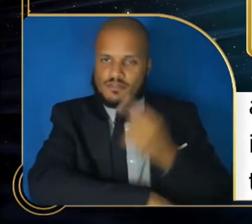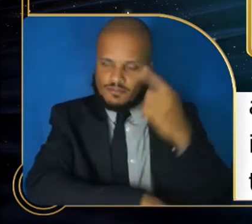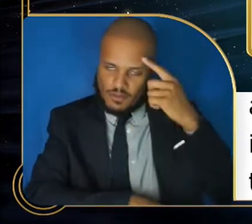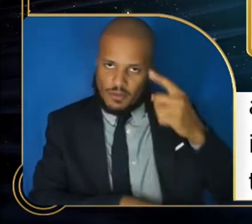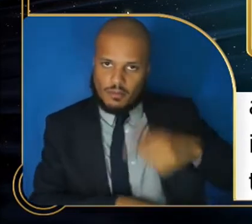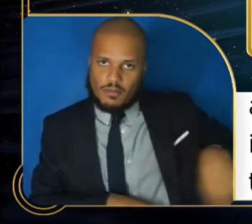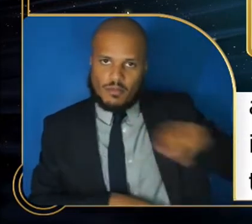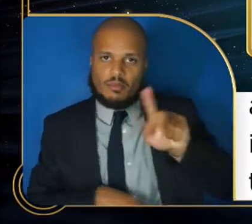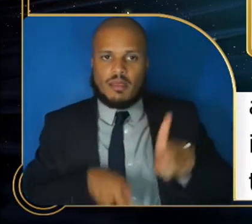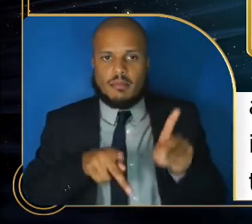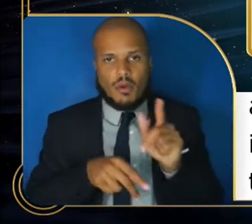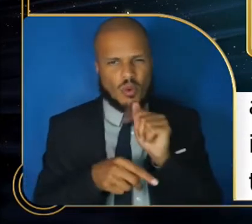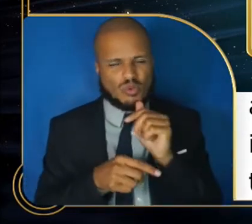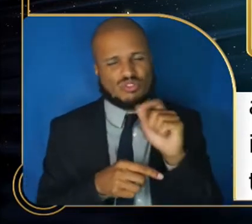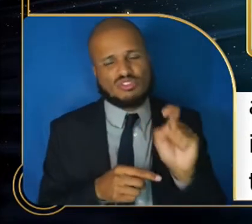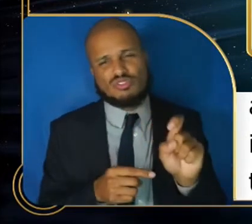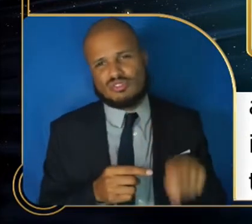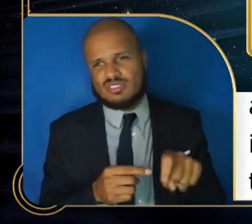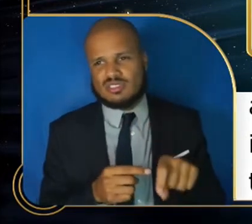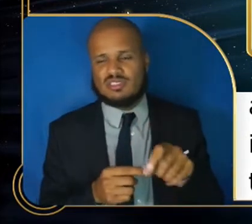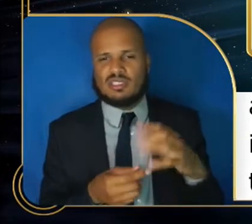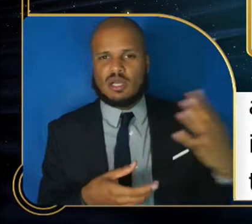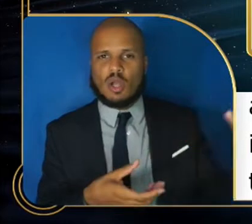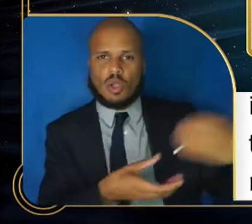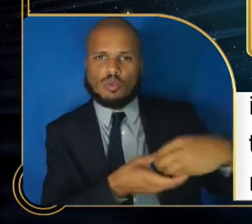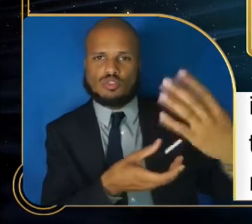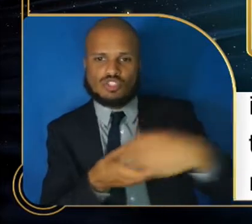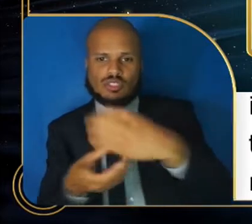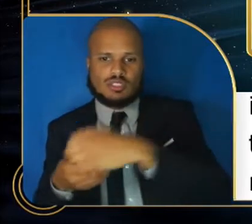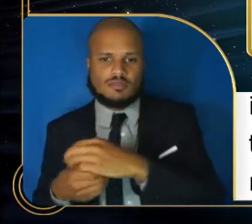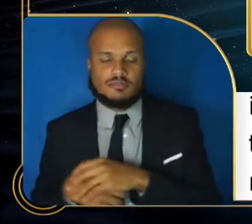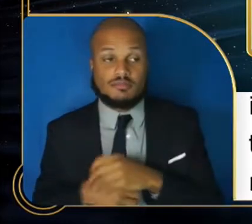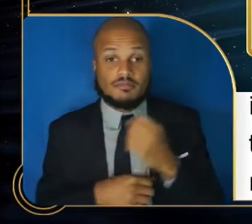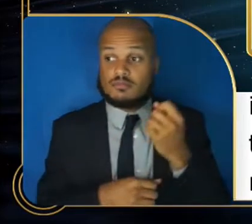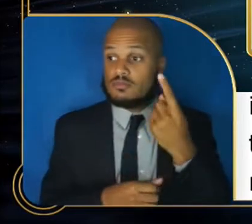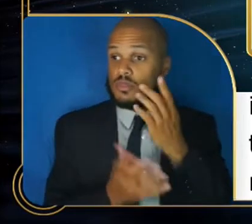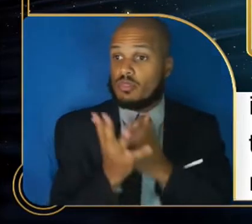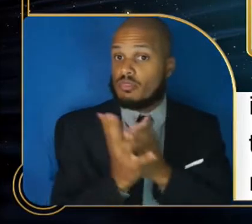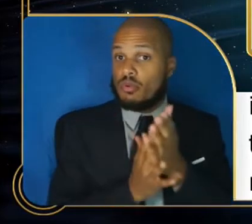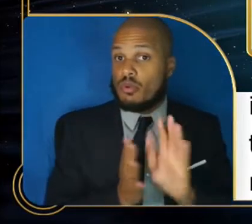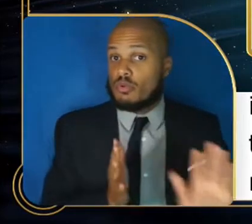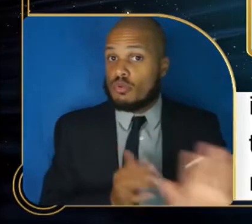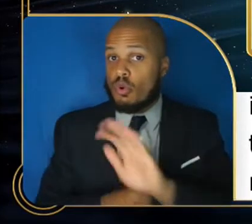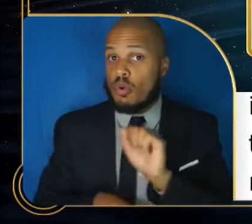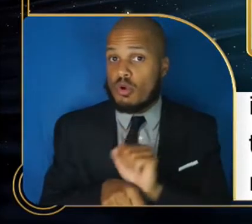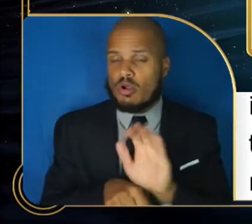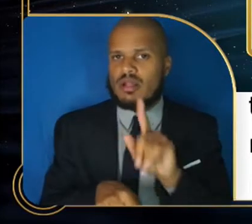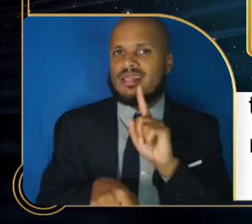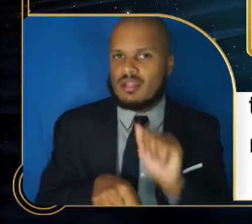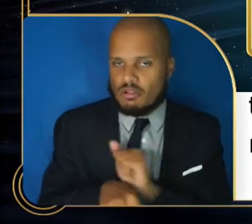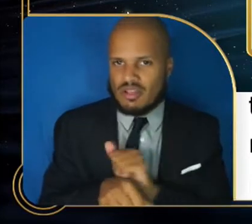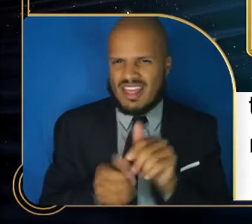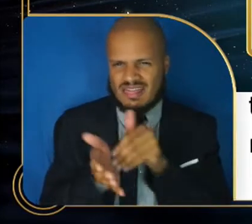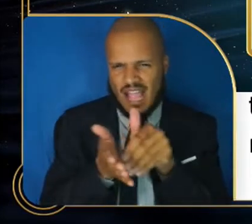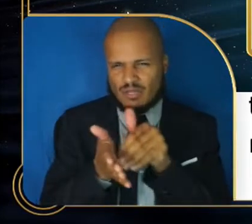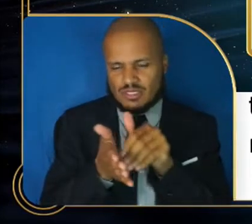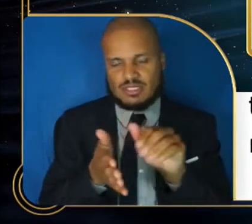who deserve and need inclusion. Through your work, literally thousands of individuals